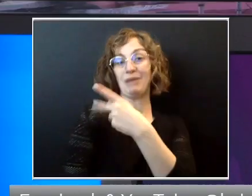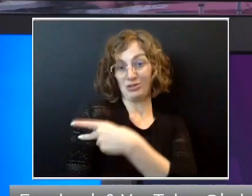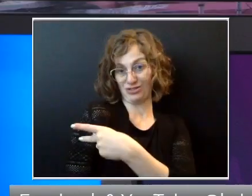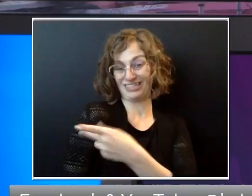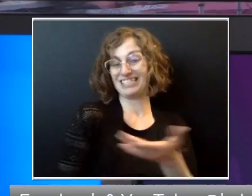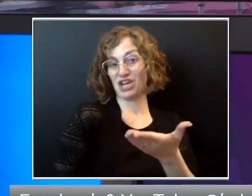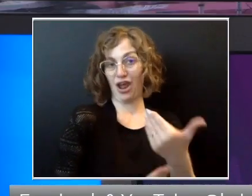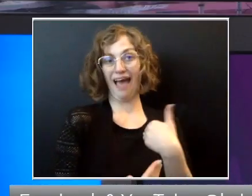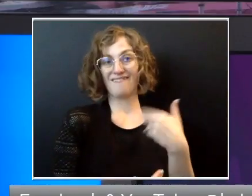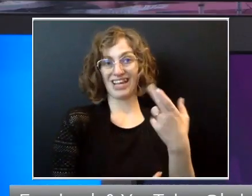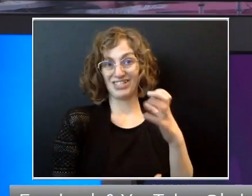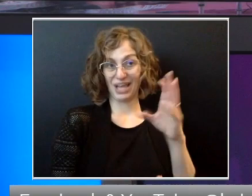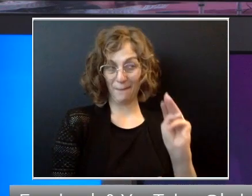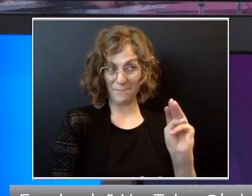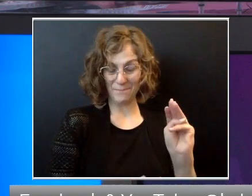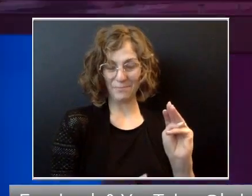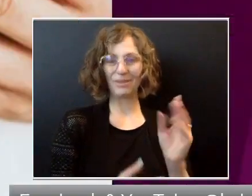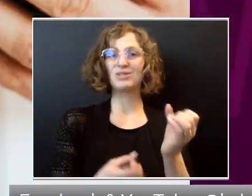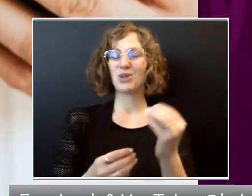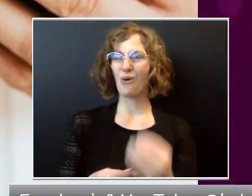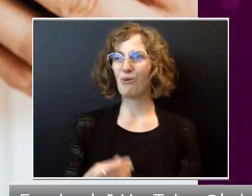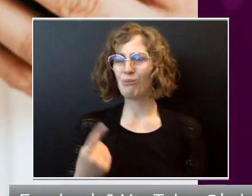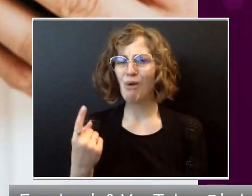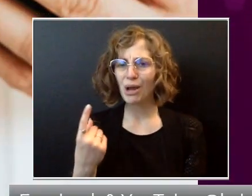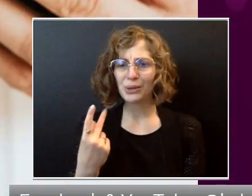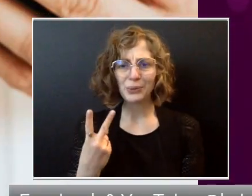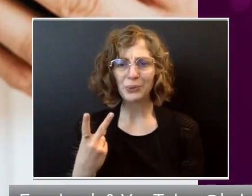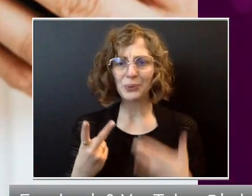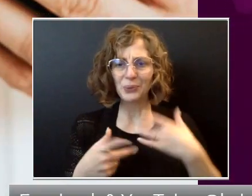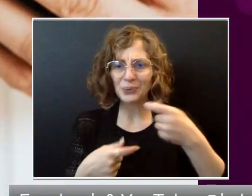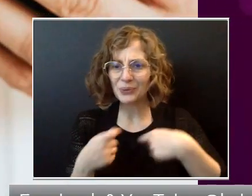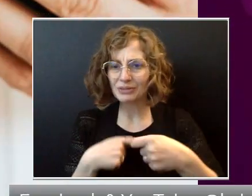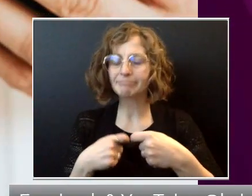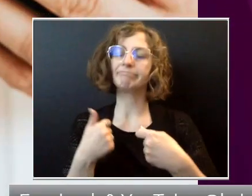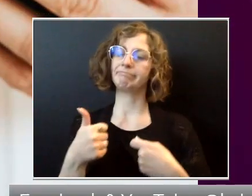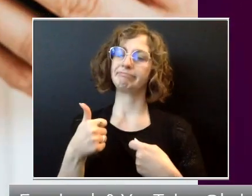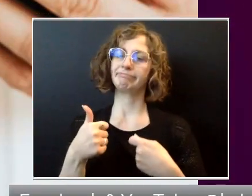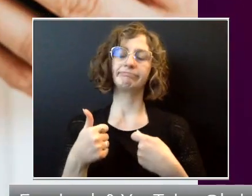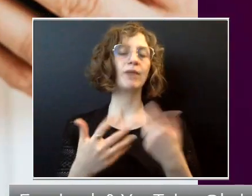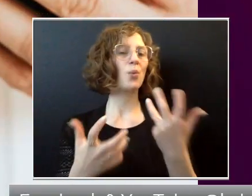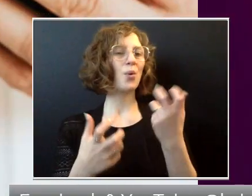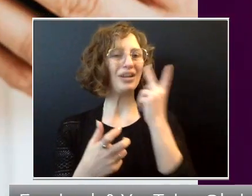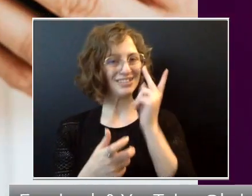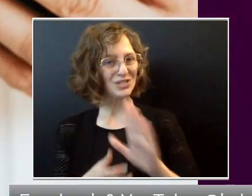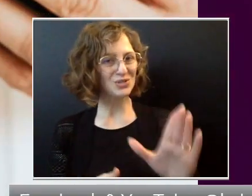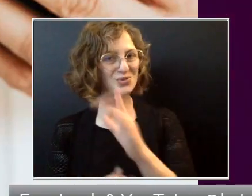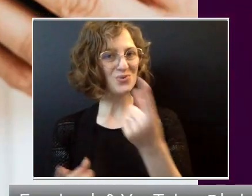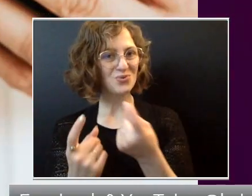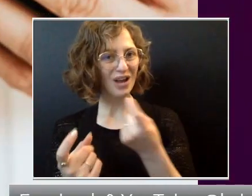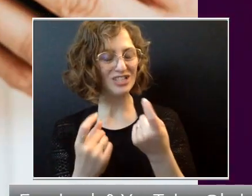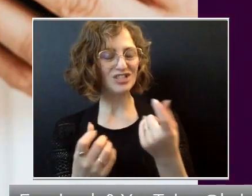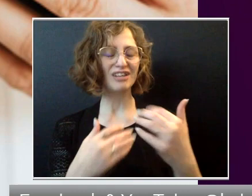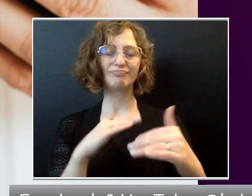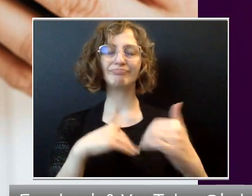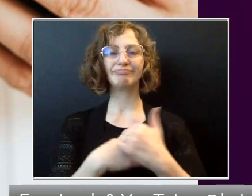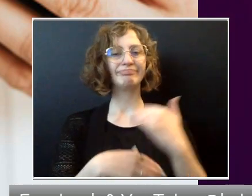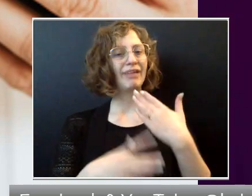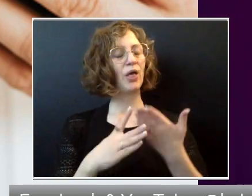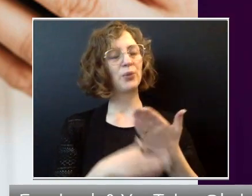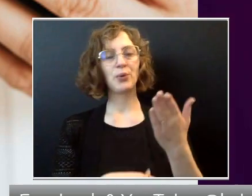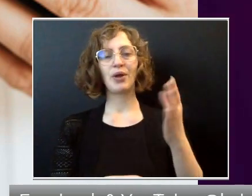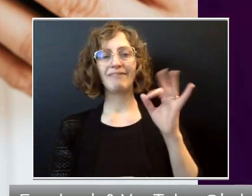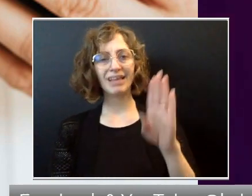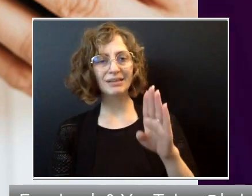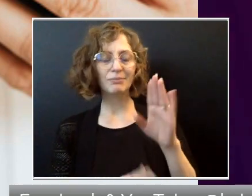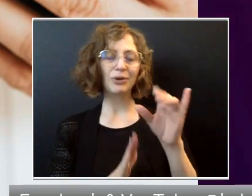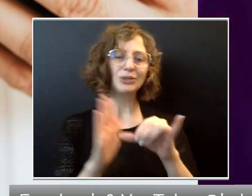your questions answered this morning, so make sure you send those in on YouTube, Facebook, the X platform, and the All Things Heart email.